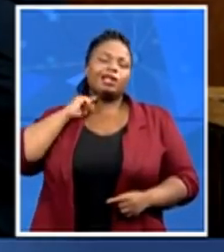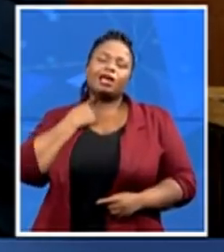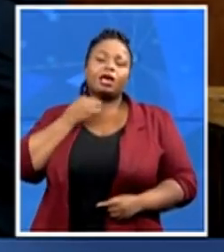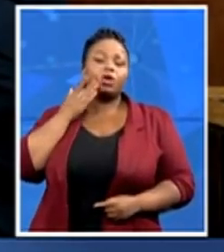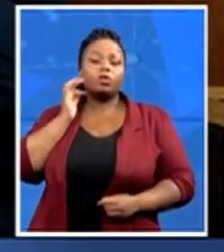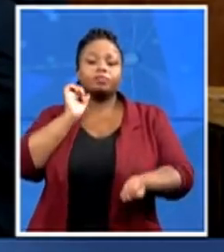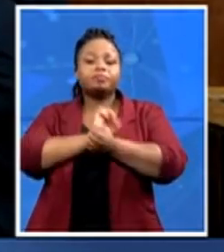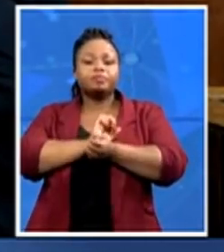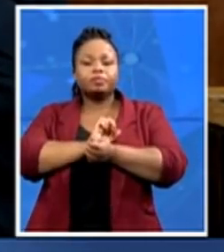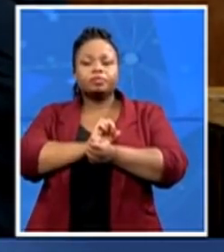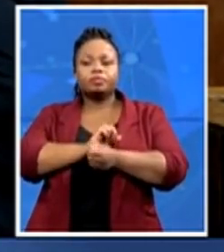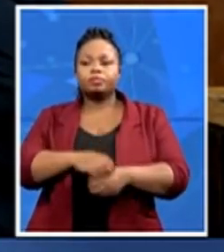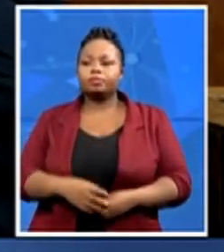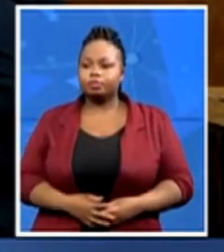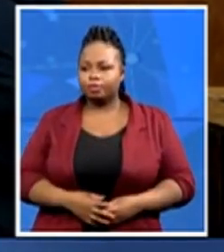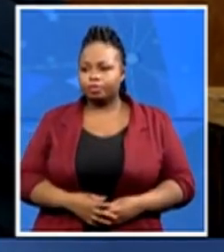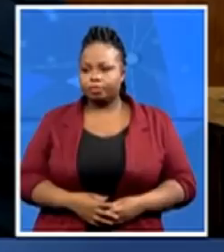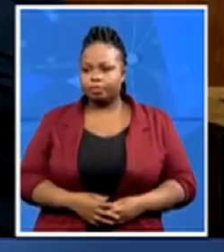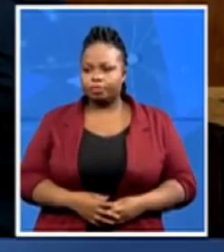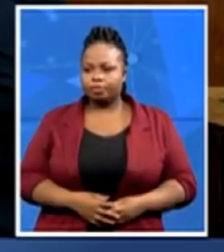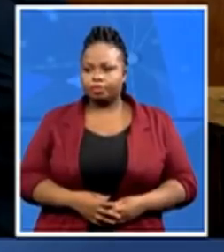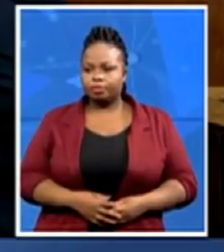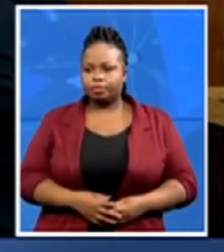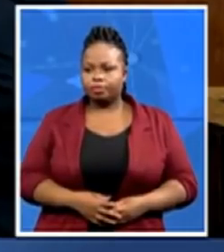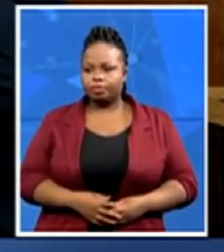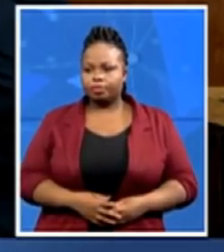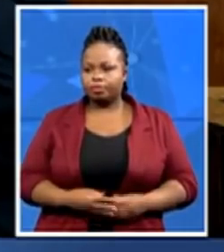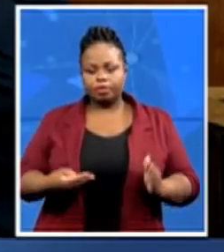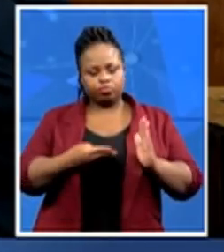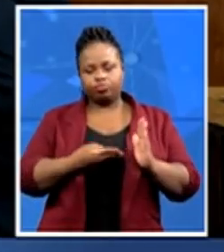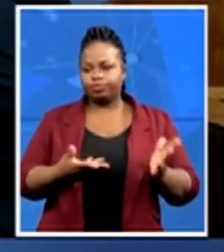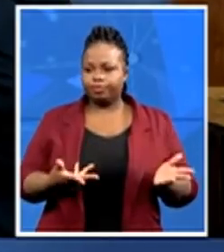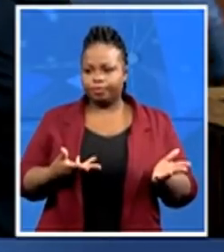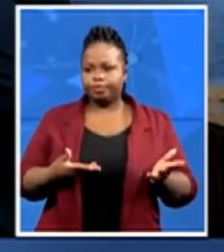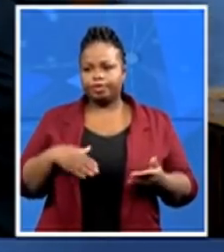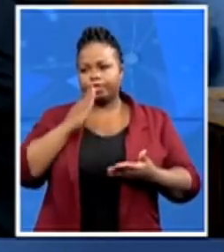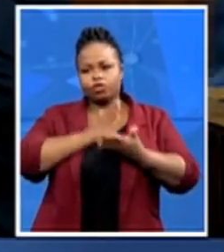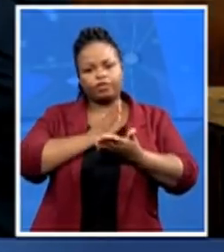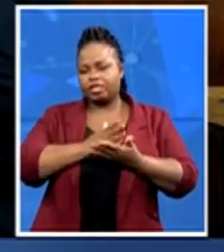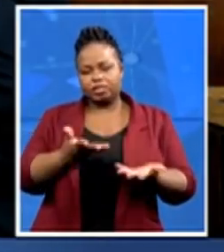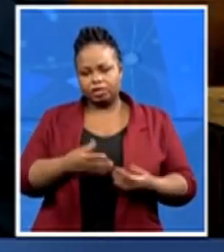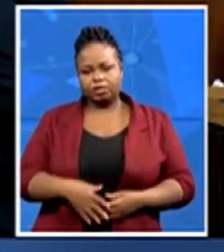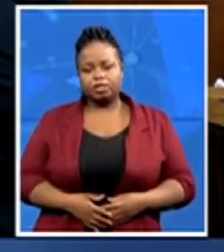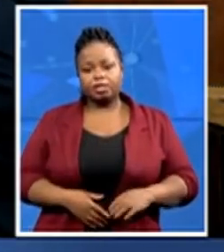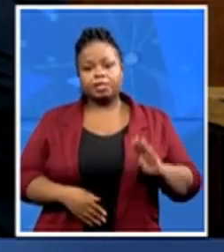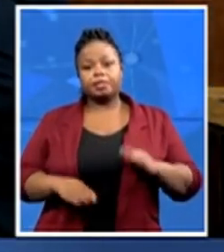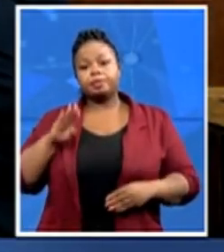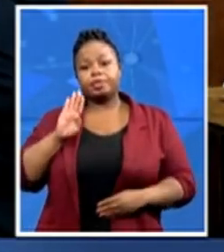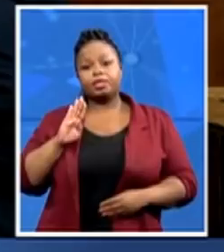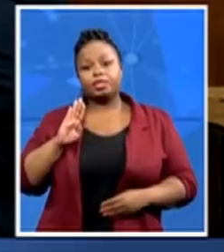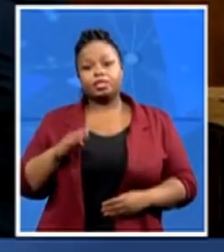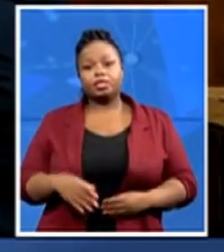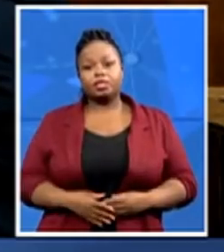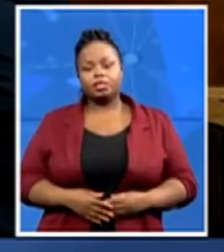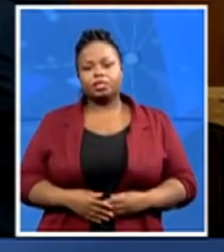fact here. B, whether the accused is in custody or on another charge, or whether the accused is